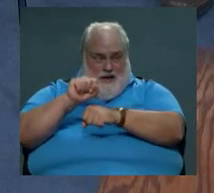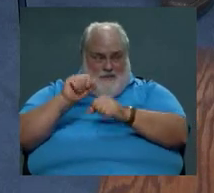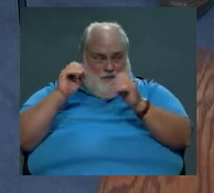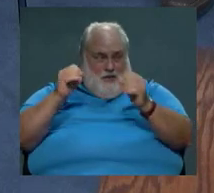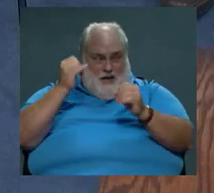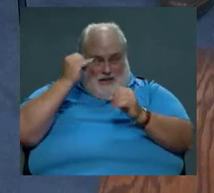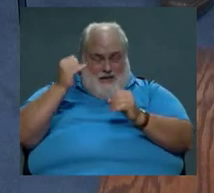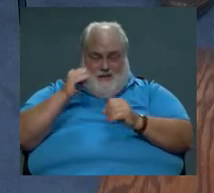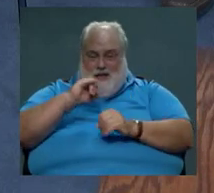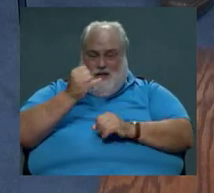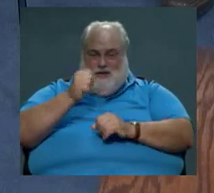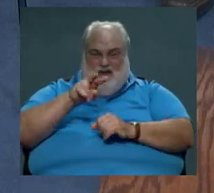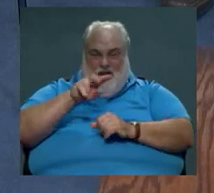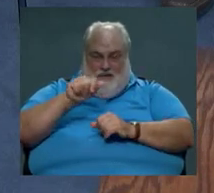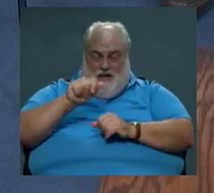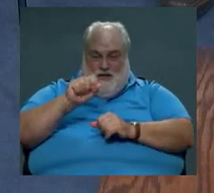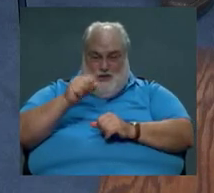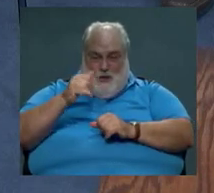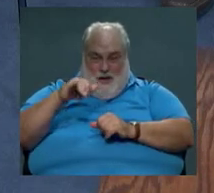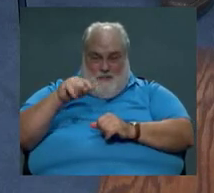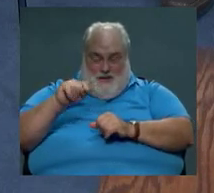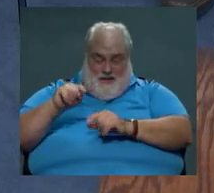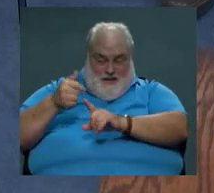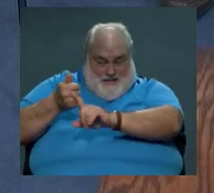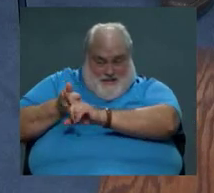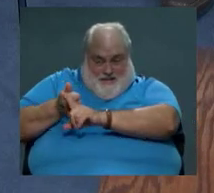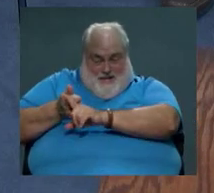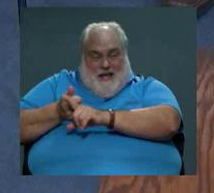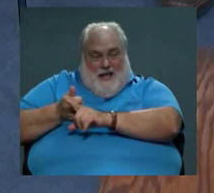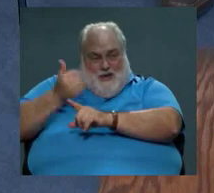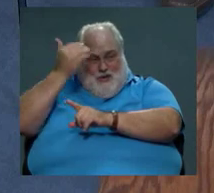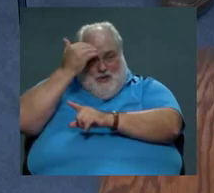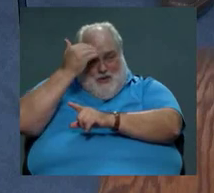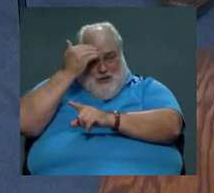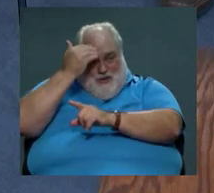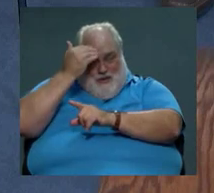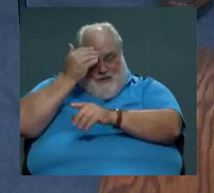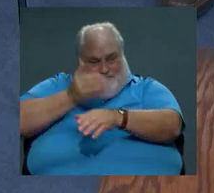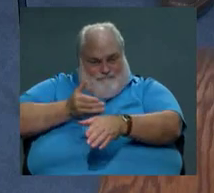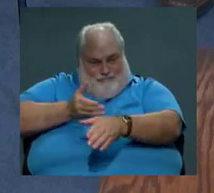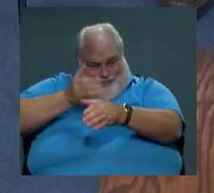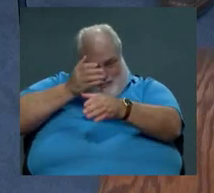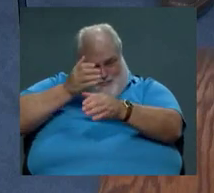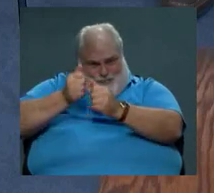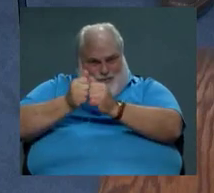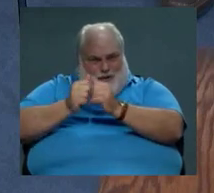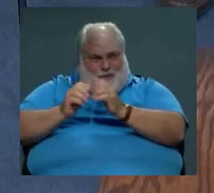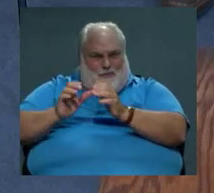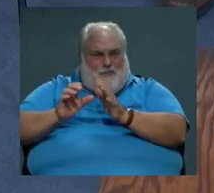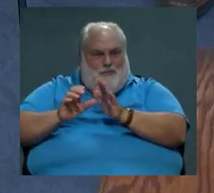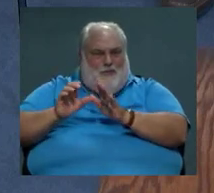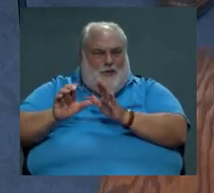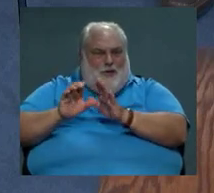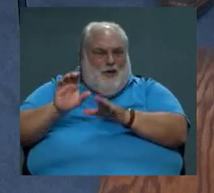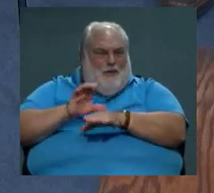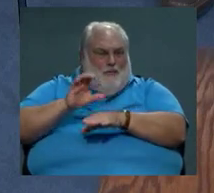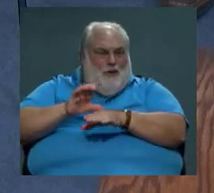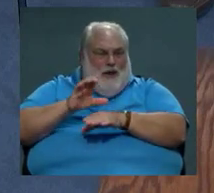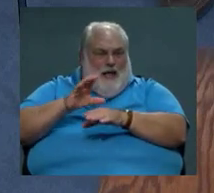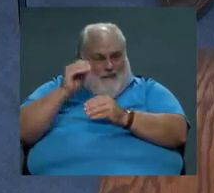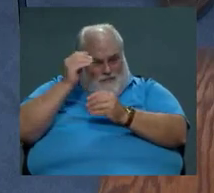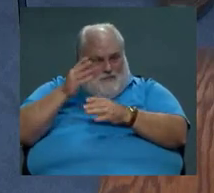the JavaScript, et cetera. Yeah, but he's the background that makes all this work. He also contributed a lot of the information that's on the site,